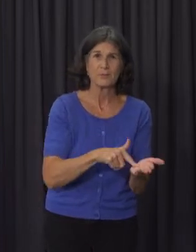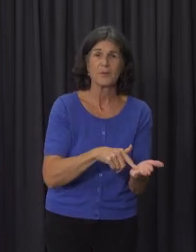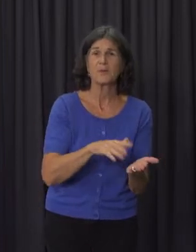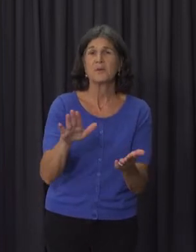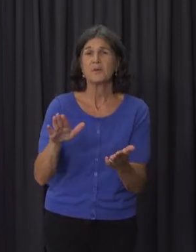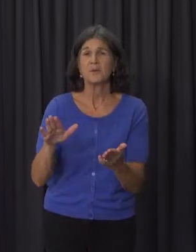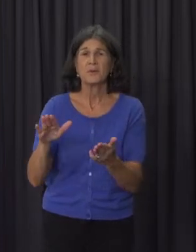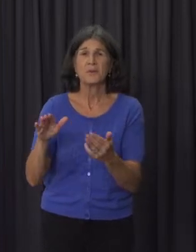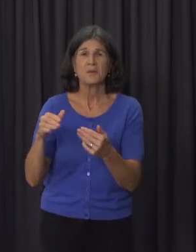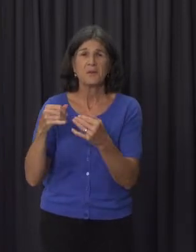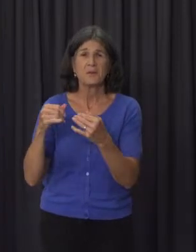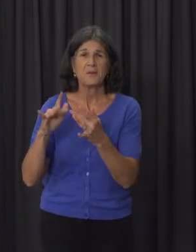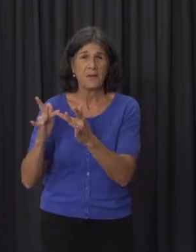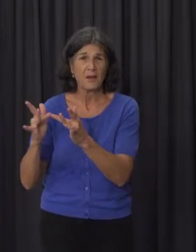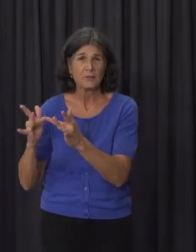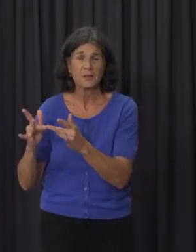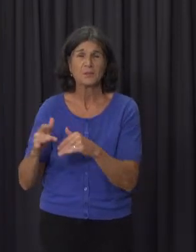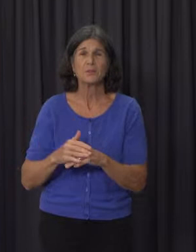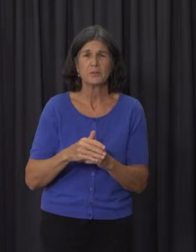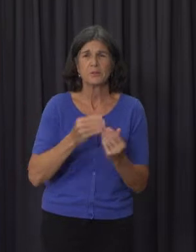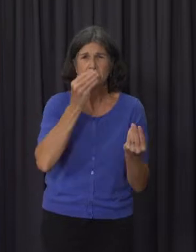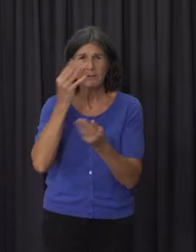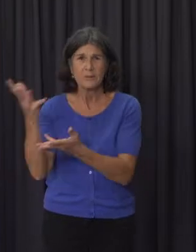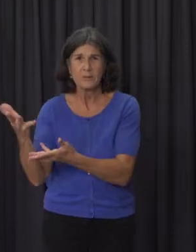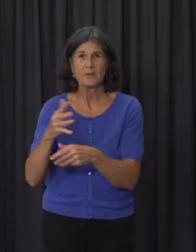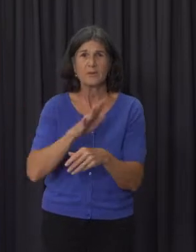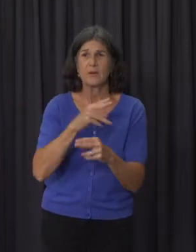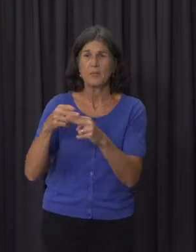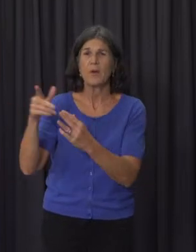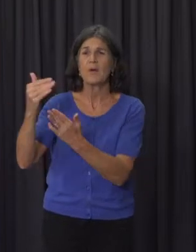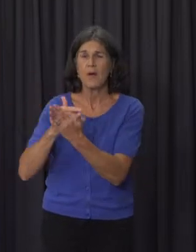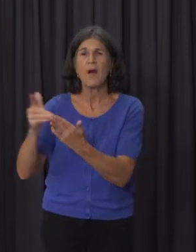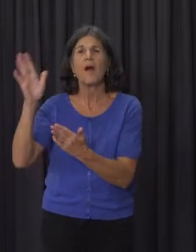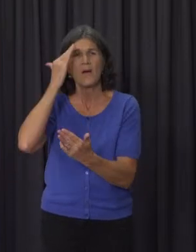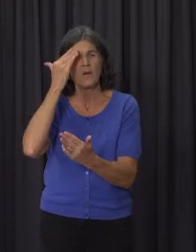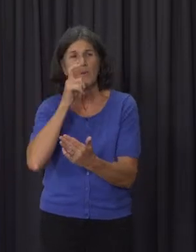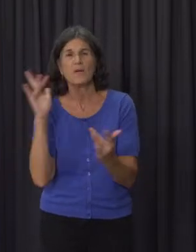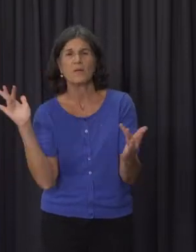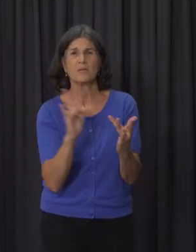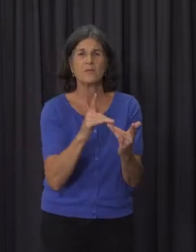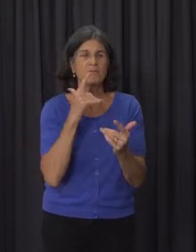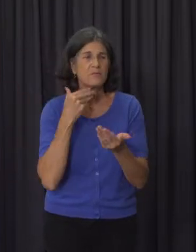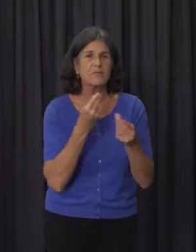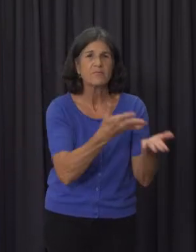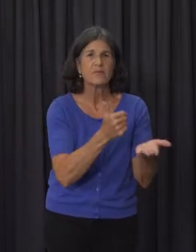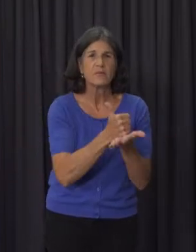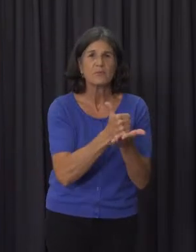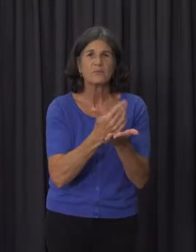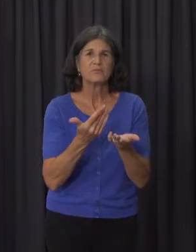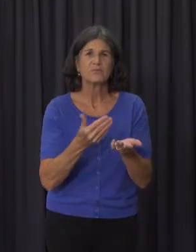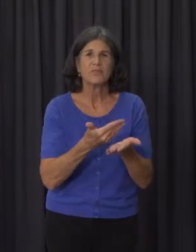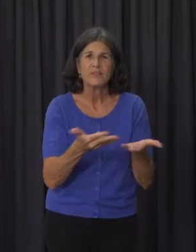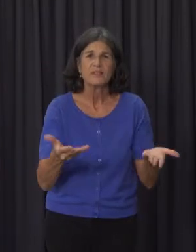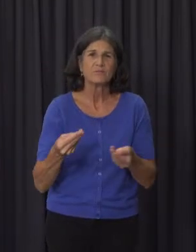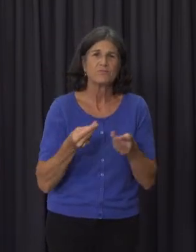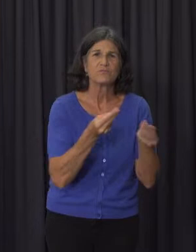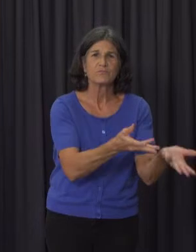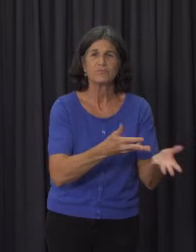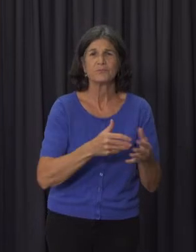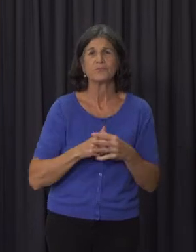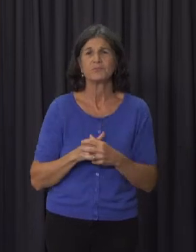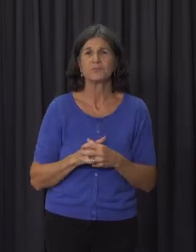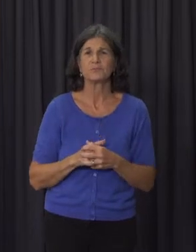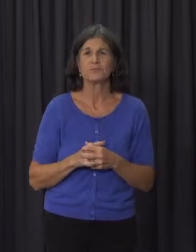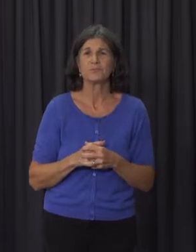right resources. If you have any livestock or agriculture-related questions, please contact your municipality or